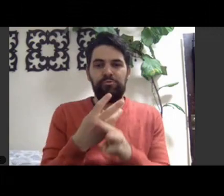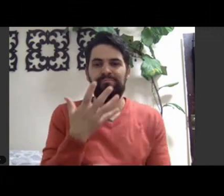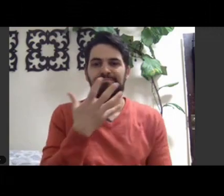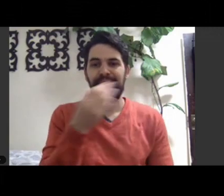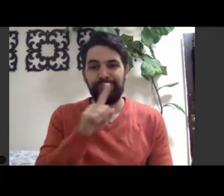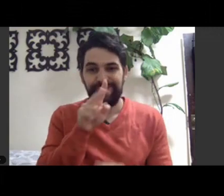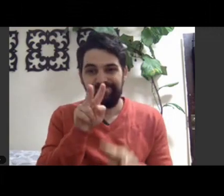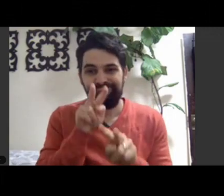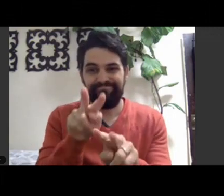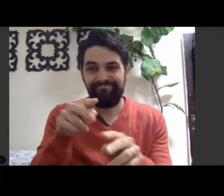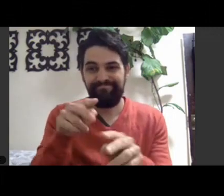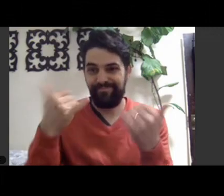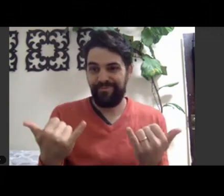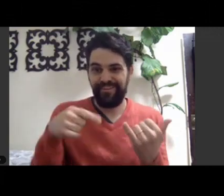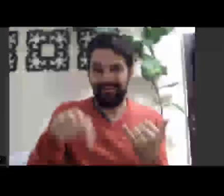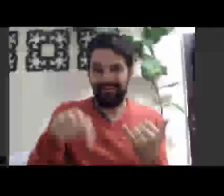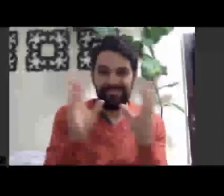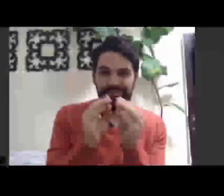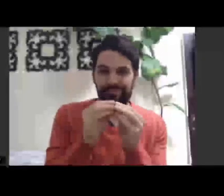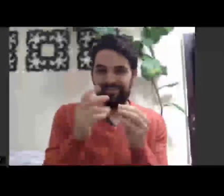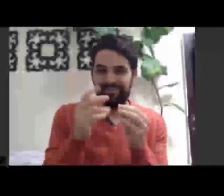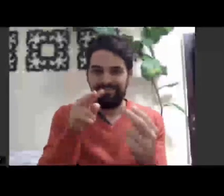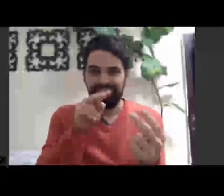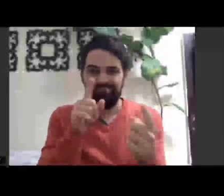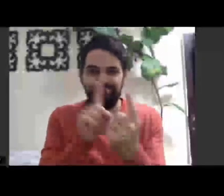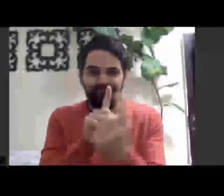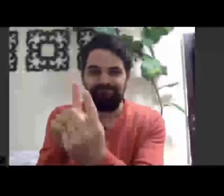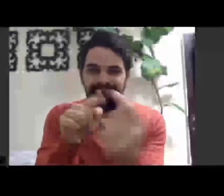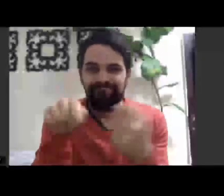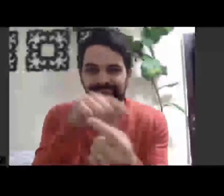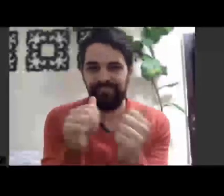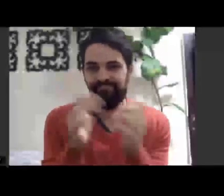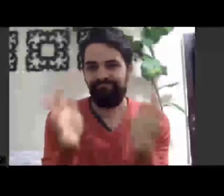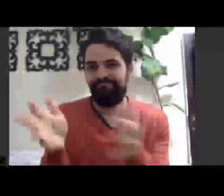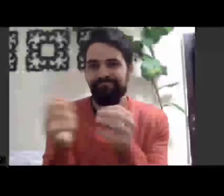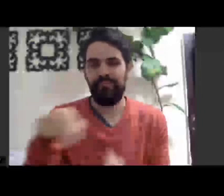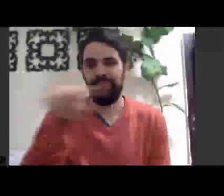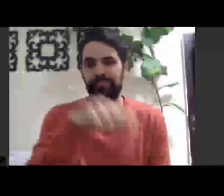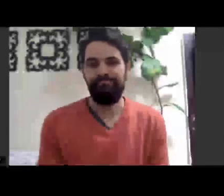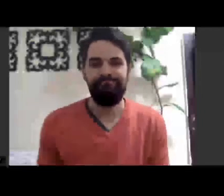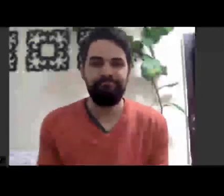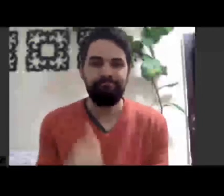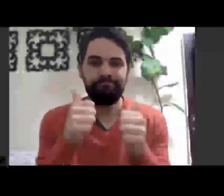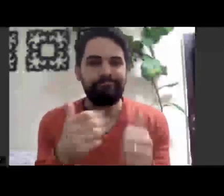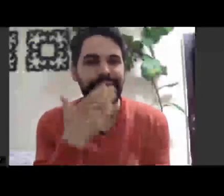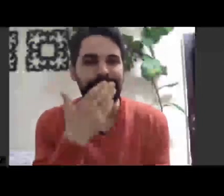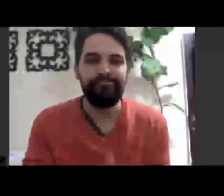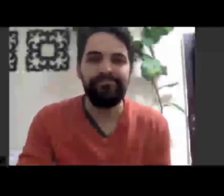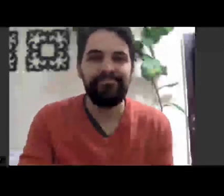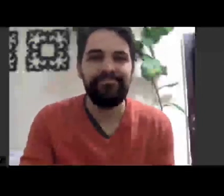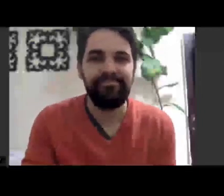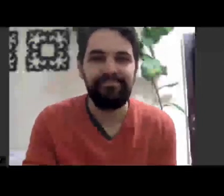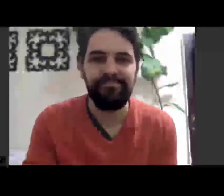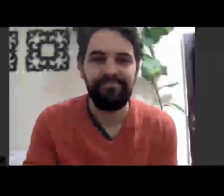equitable, quality, inclusive education for children all around the world. So thank you, and I really look forward to working with all of you